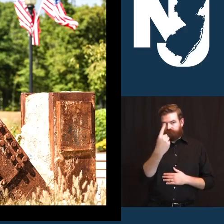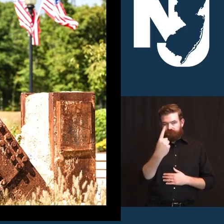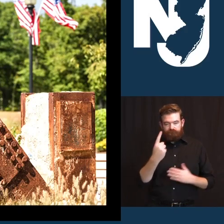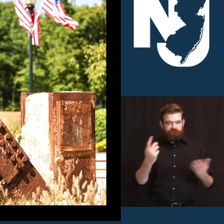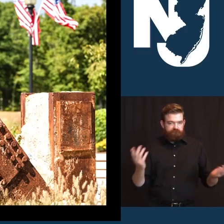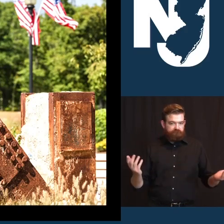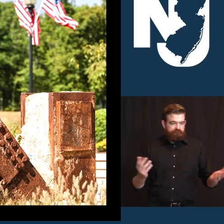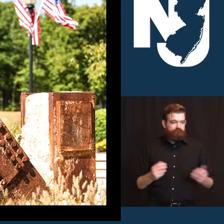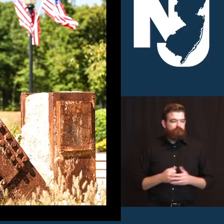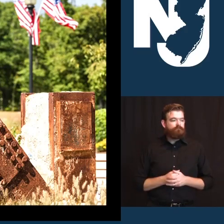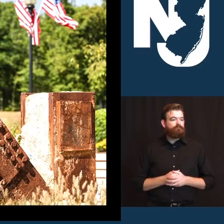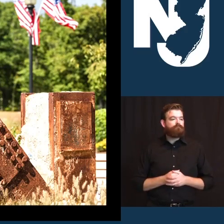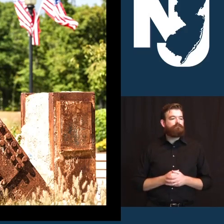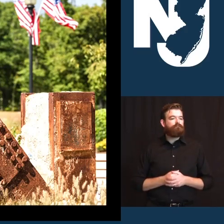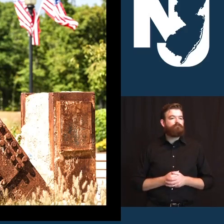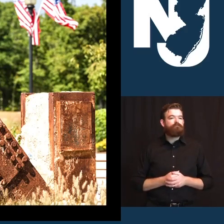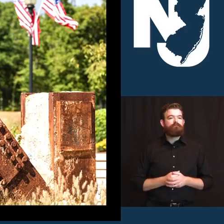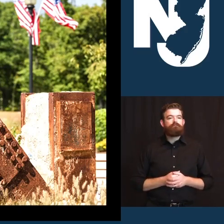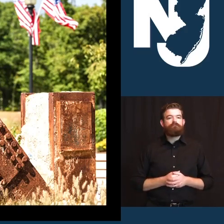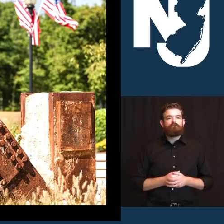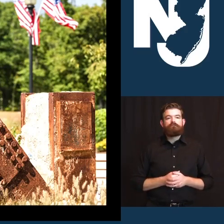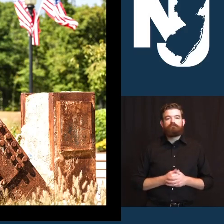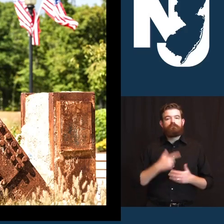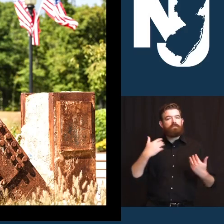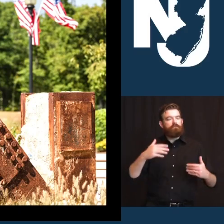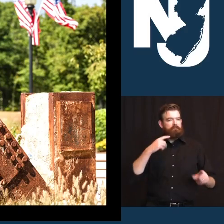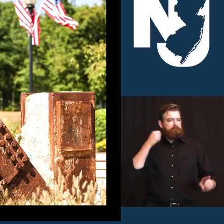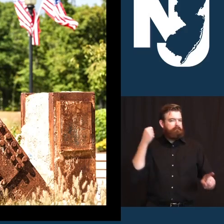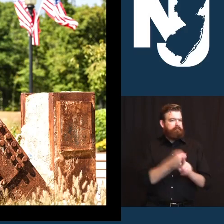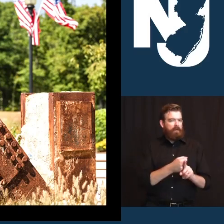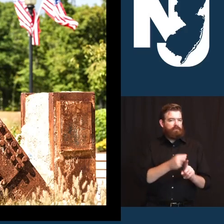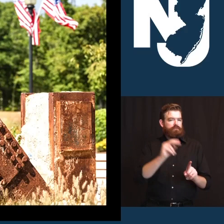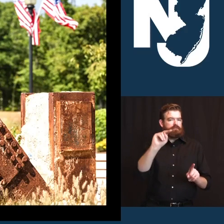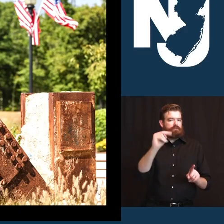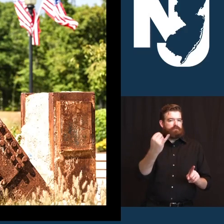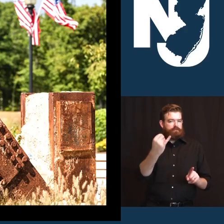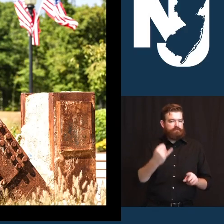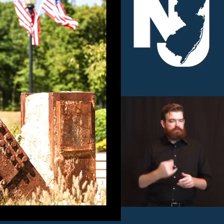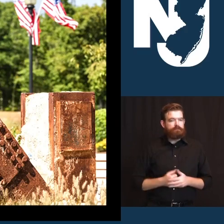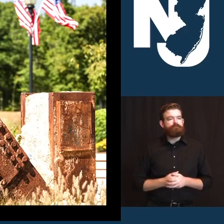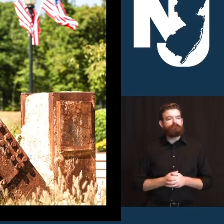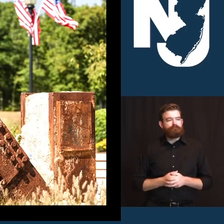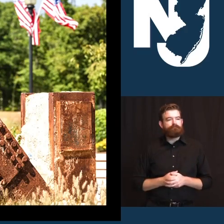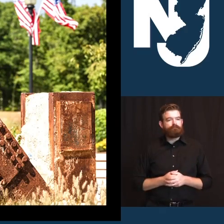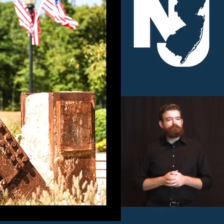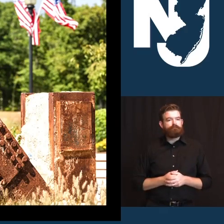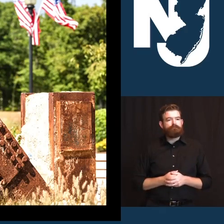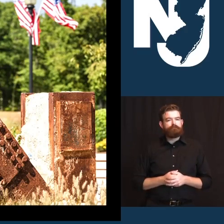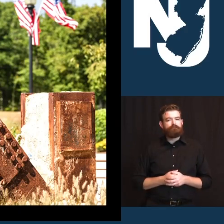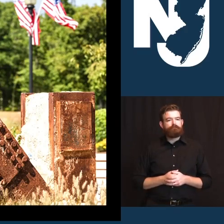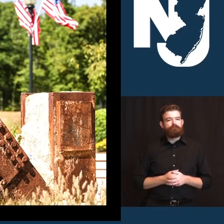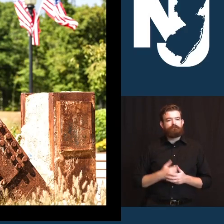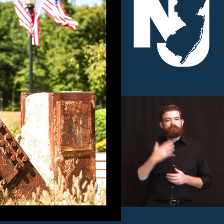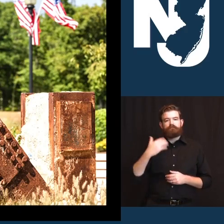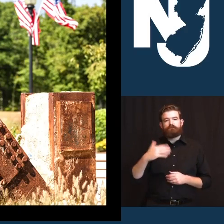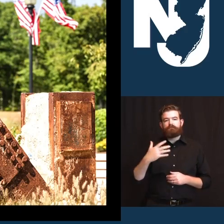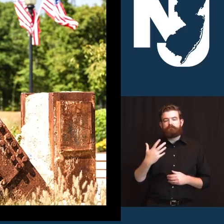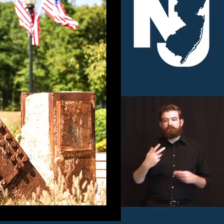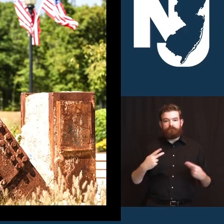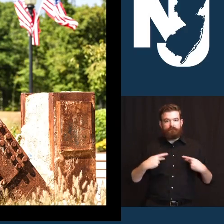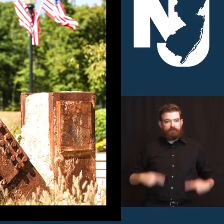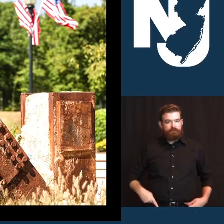our people, and certainly in our state, whether they be physical marks, spiritual, mental, or otherwise. And we can never forget New Jersey's